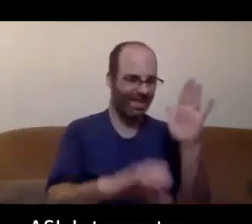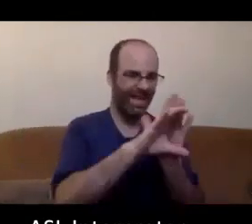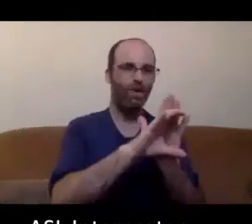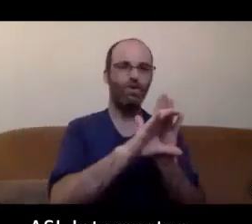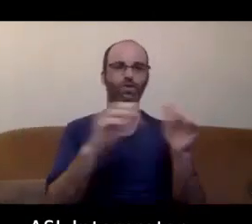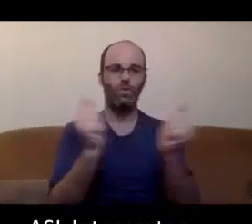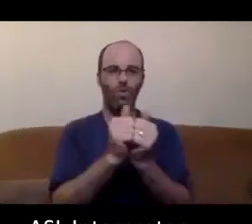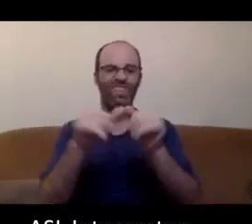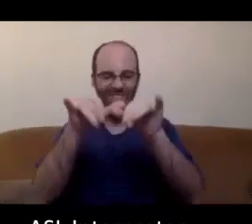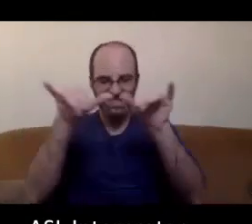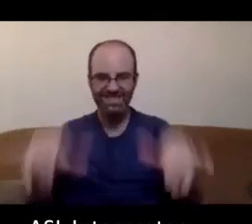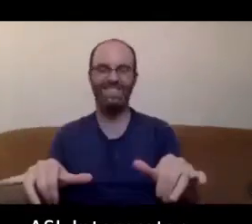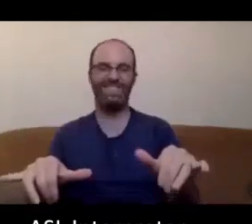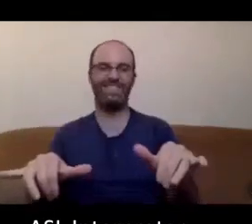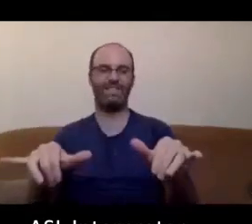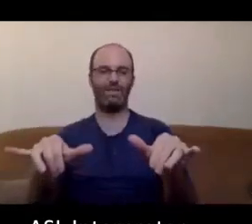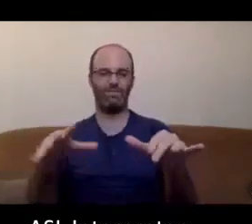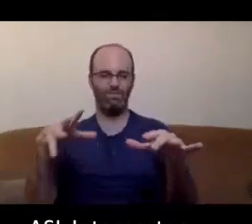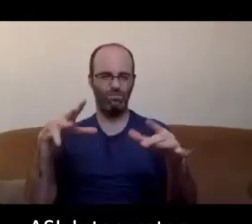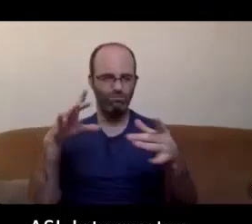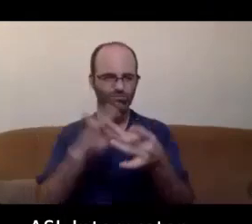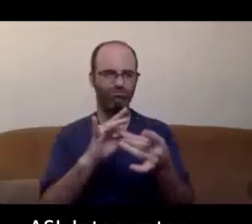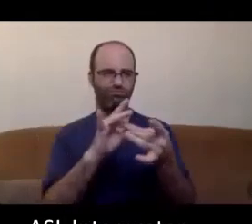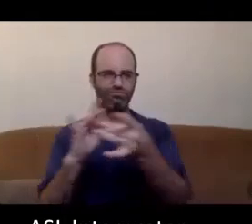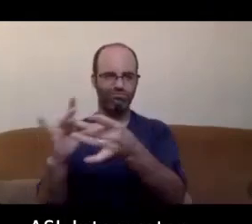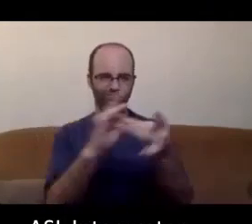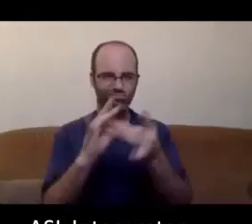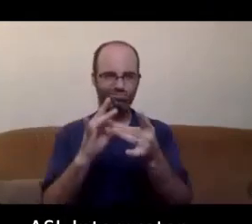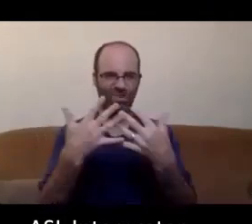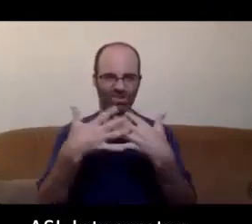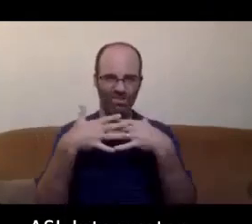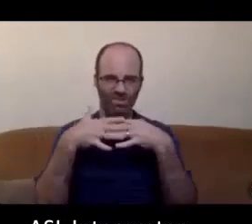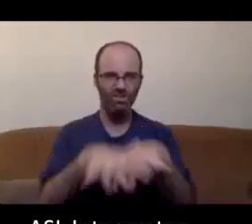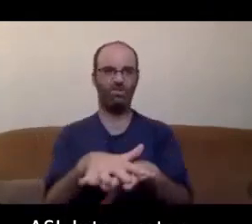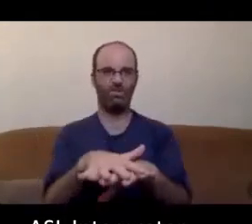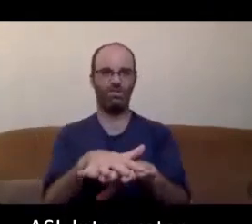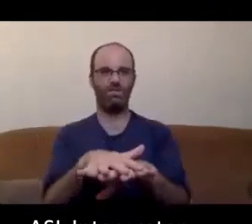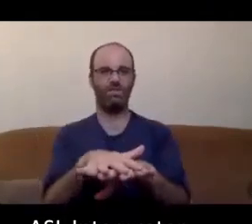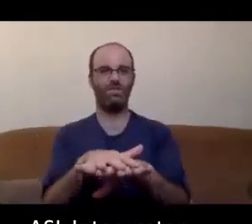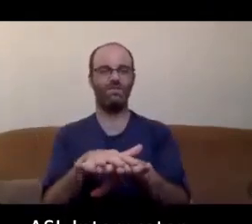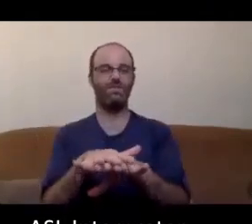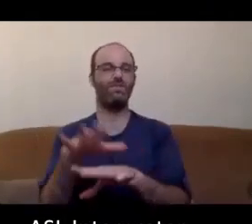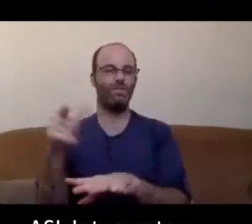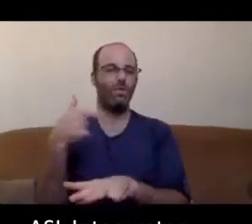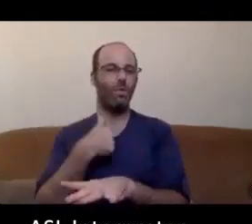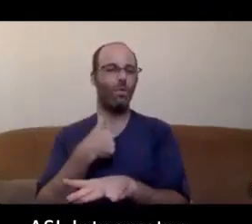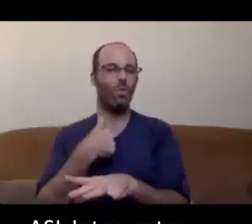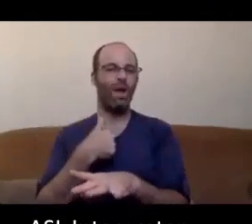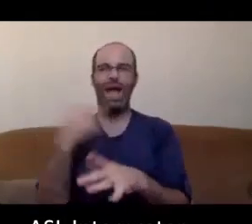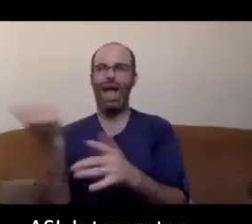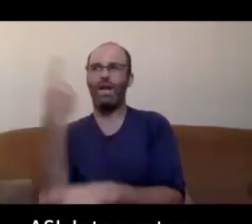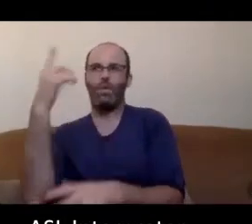manual and just throw it into the middle of any sort of game, but it's important to make it